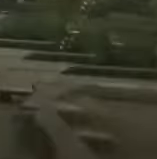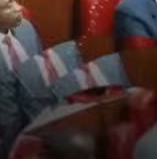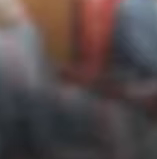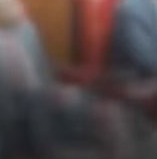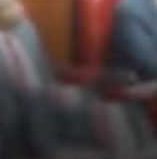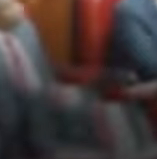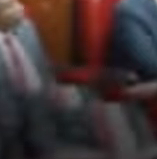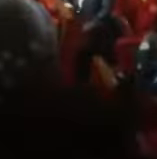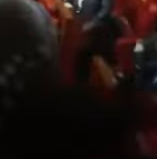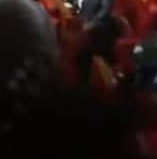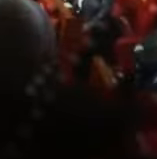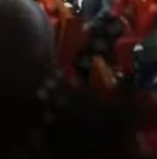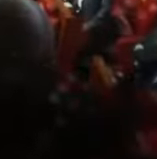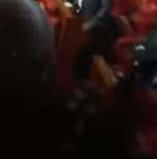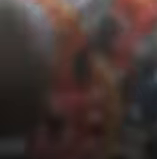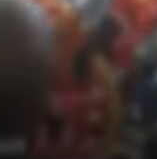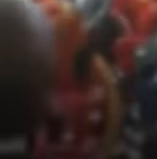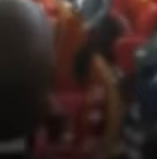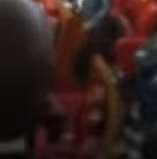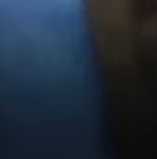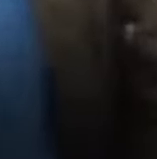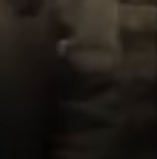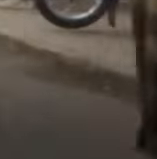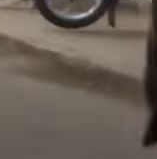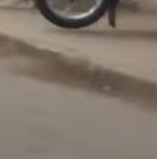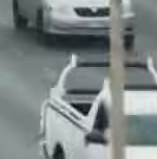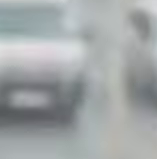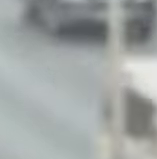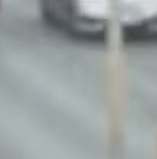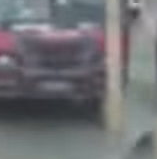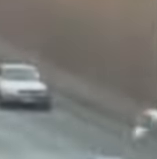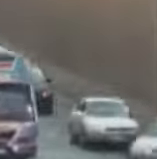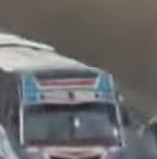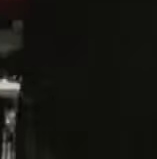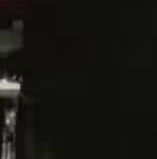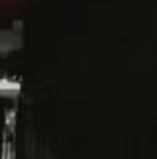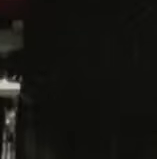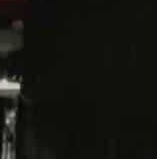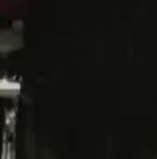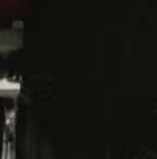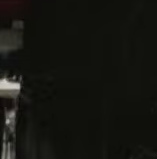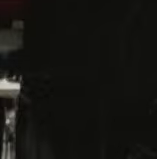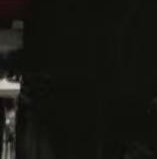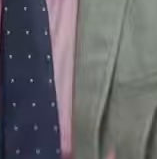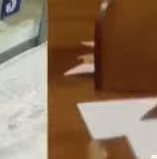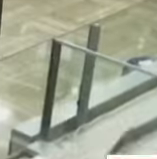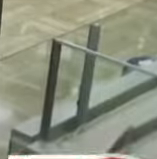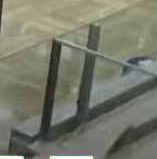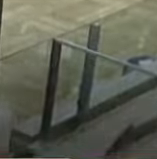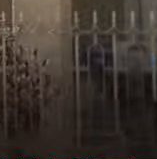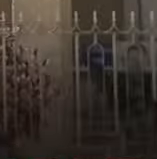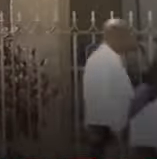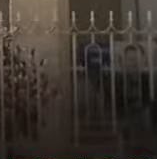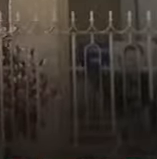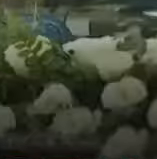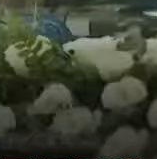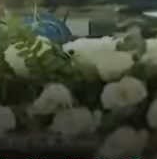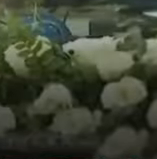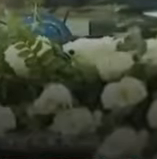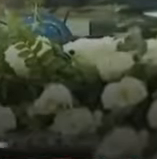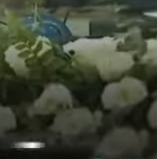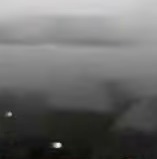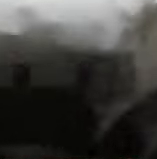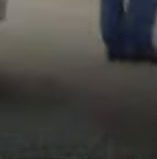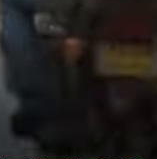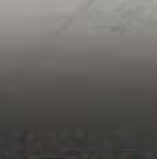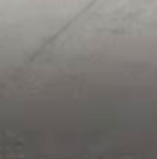The world of governance is vast and can be alien to the ordinary man on the street. Critical issues are going to be discussed. From white papers to policy